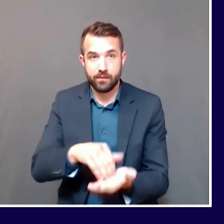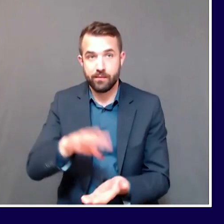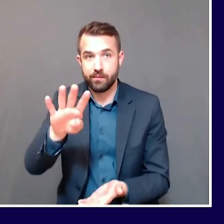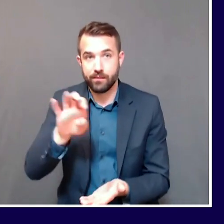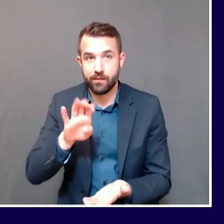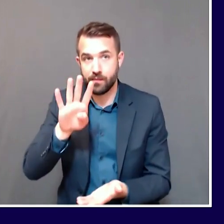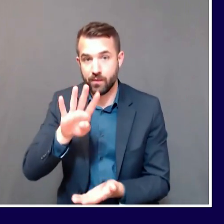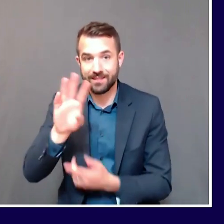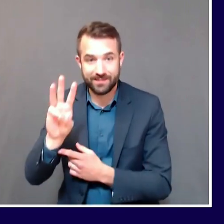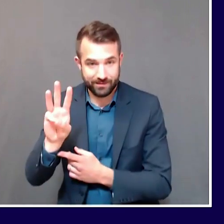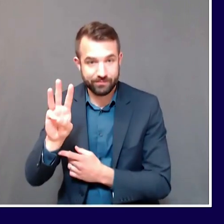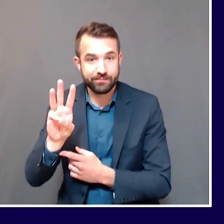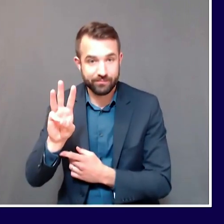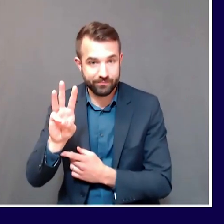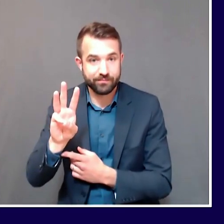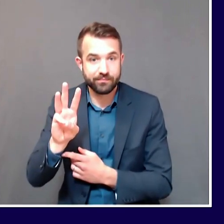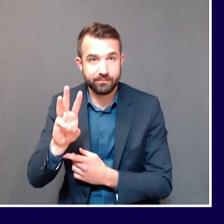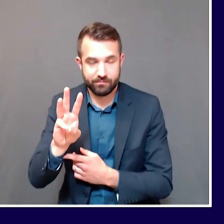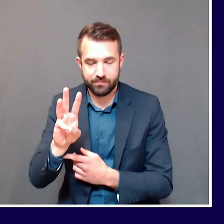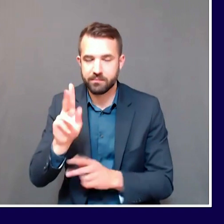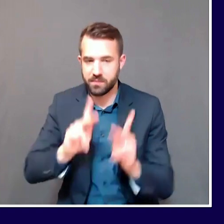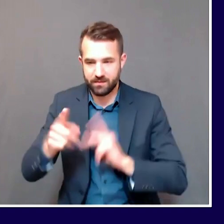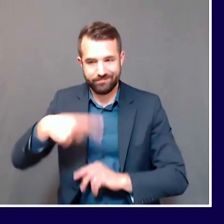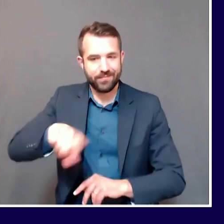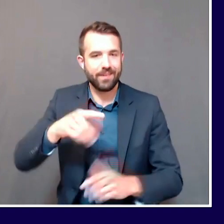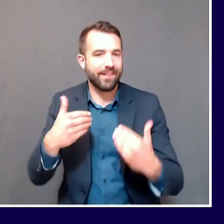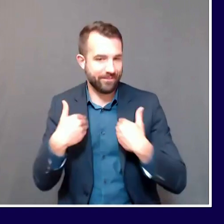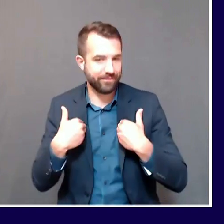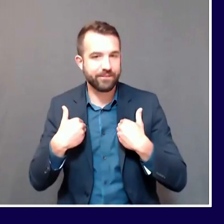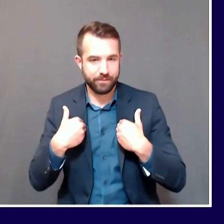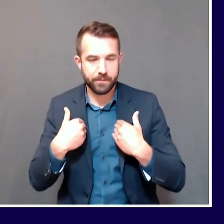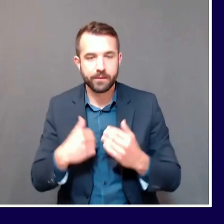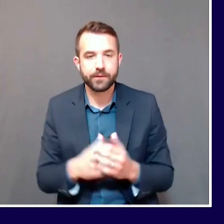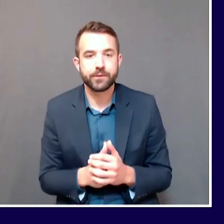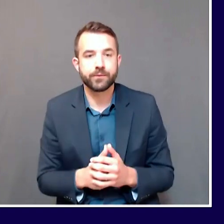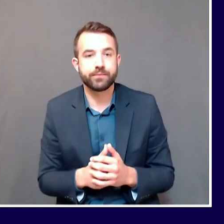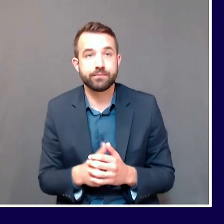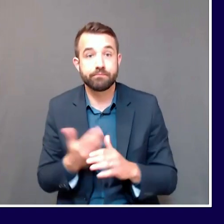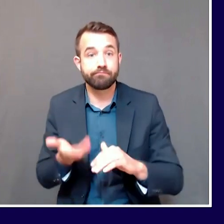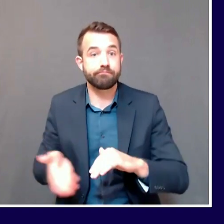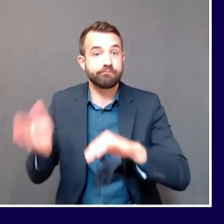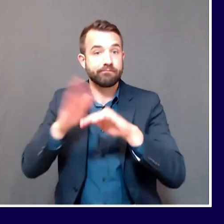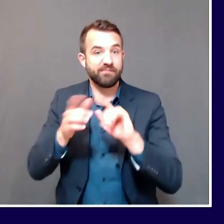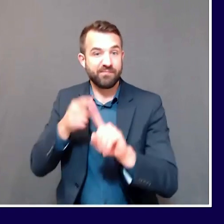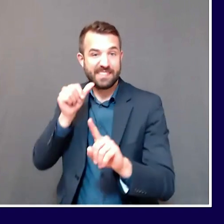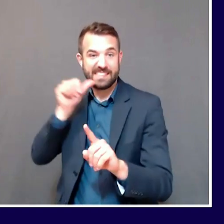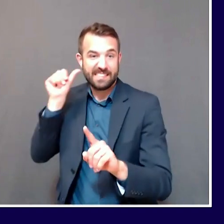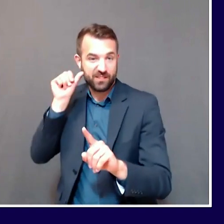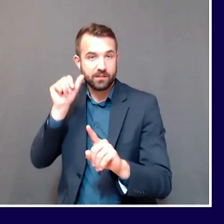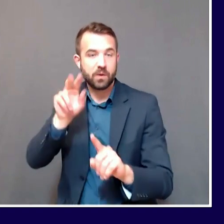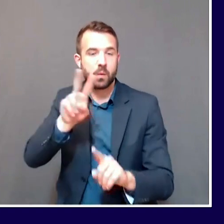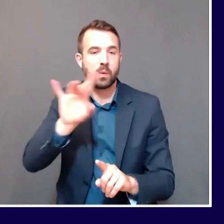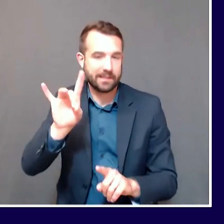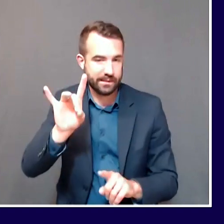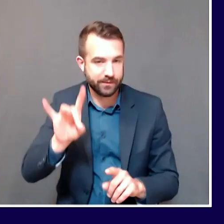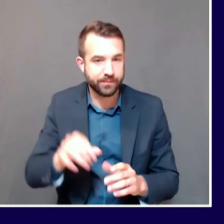2,446 cases of COVID-19 across the state, an increase of 28 cases since